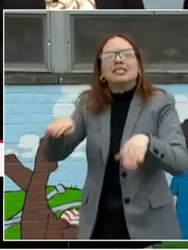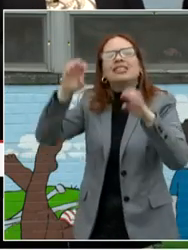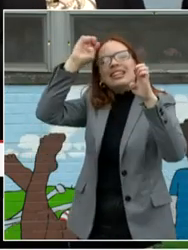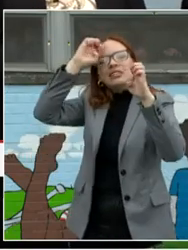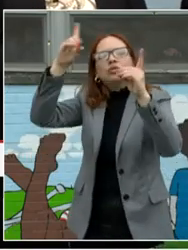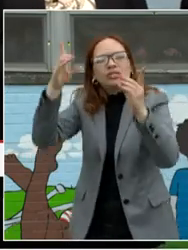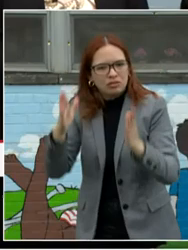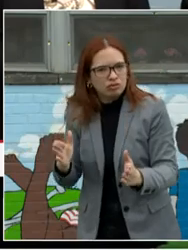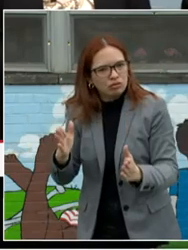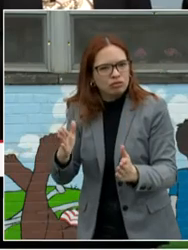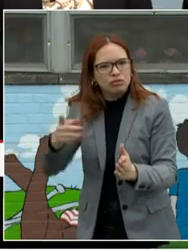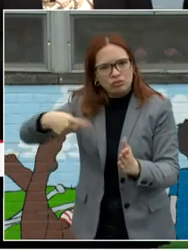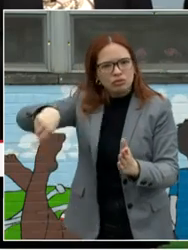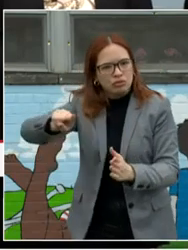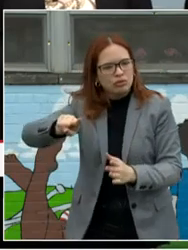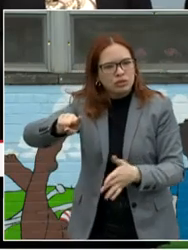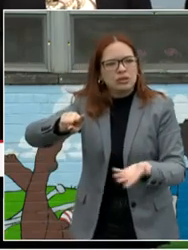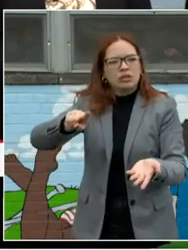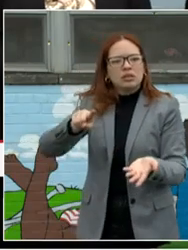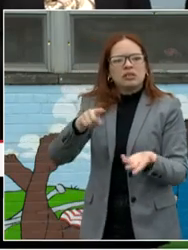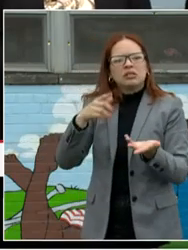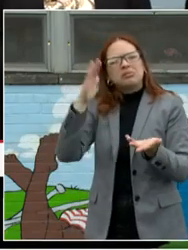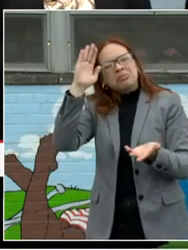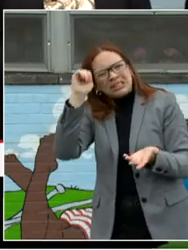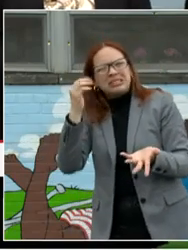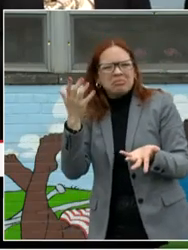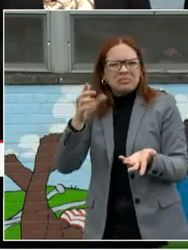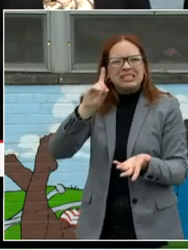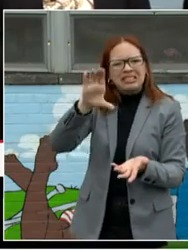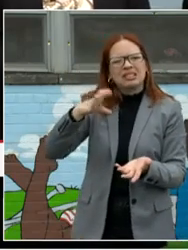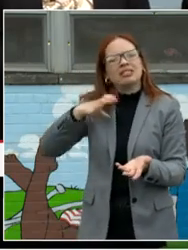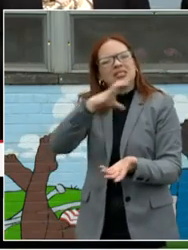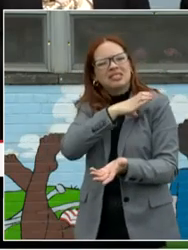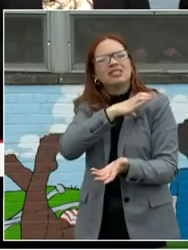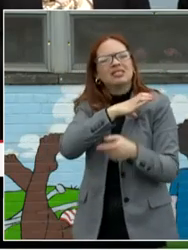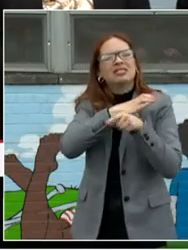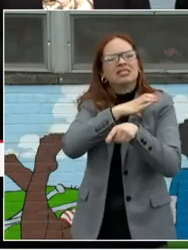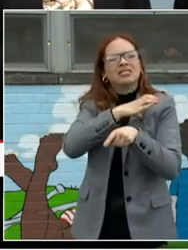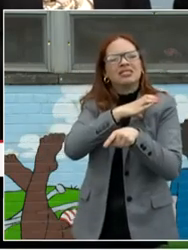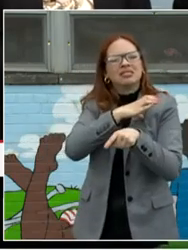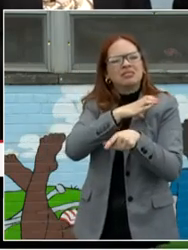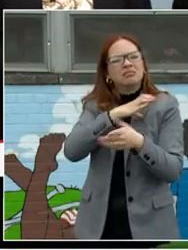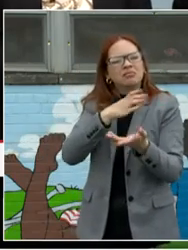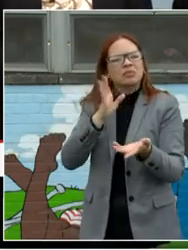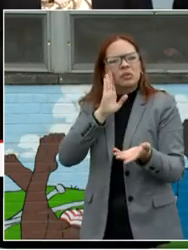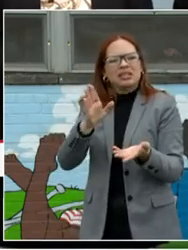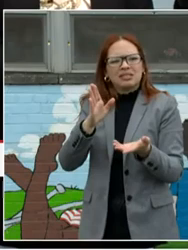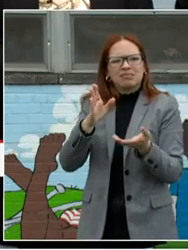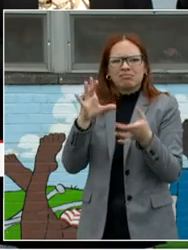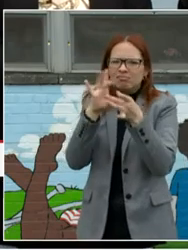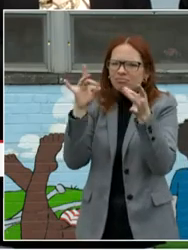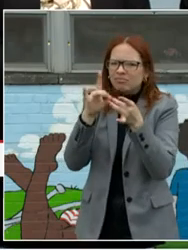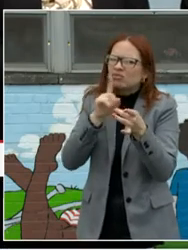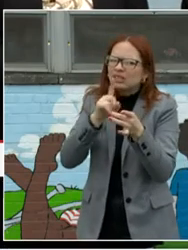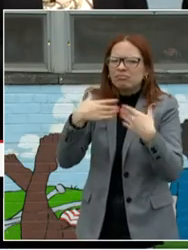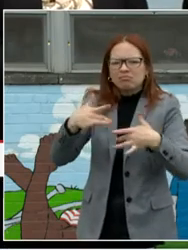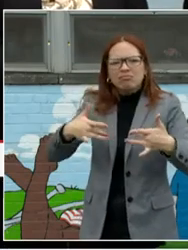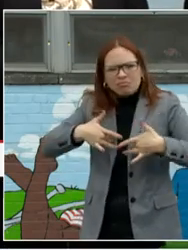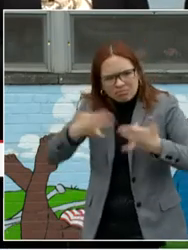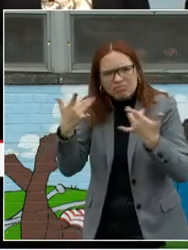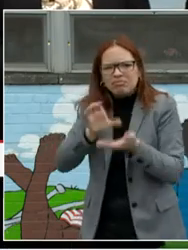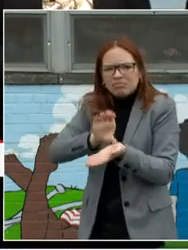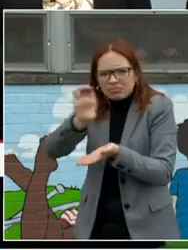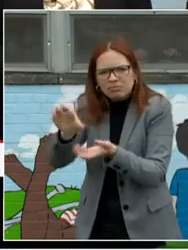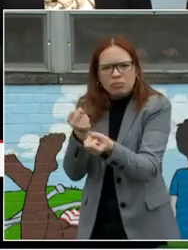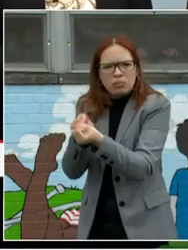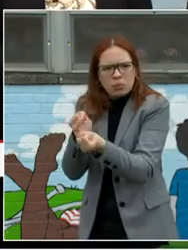I expect that they will also be excited about these investments. I do think it's worth noting because